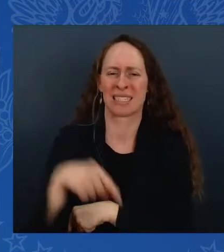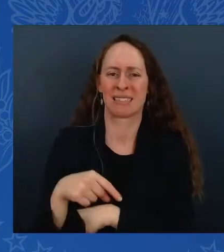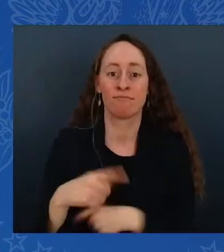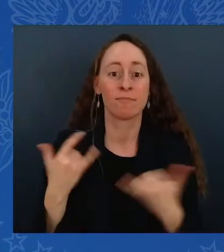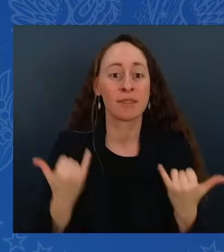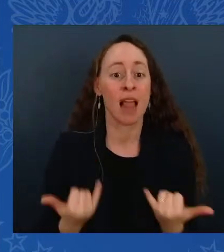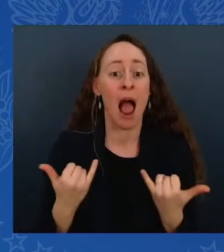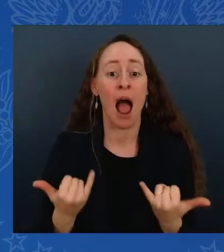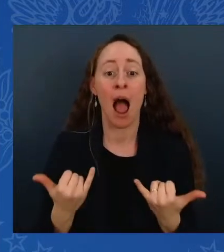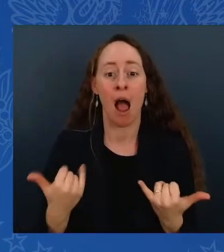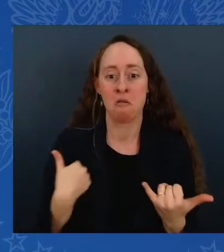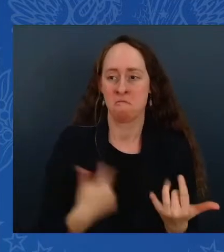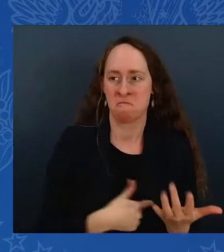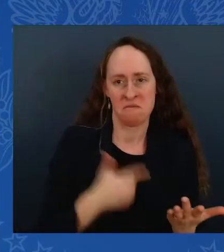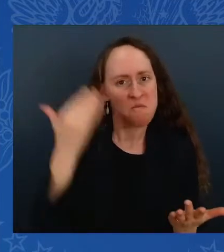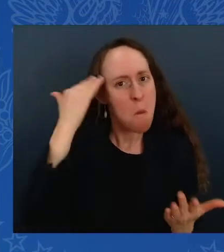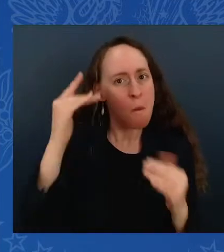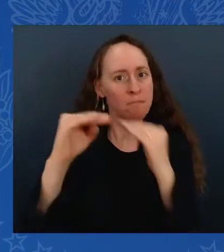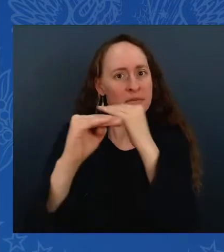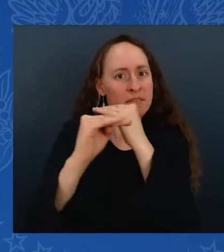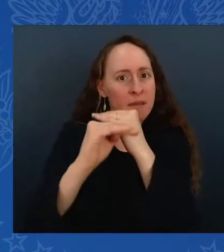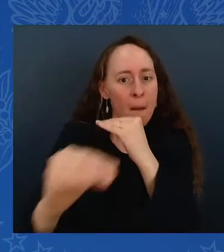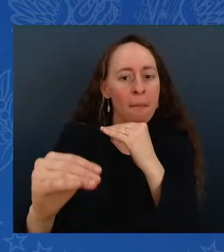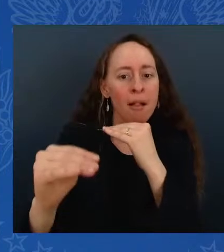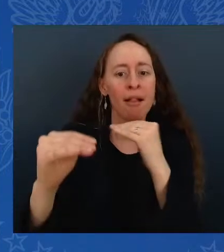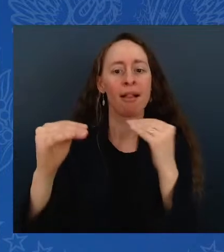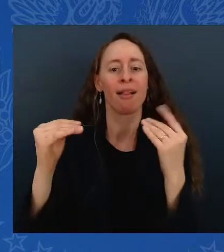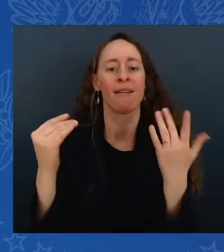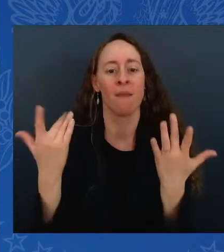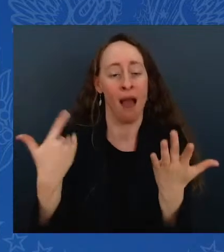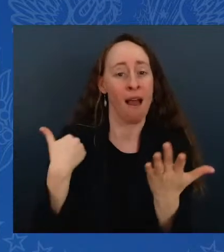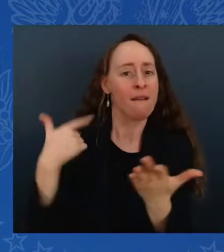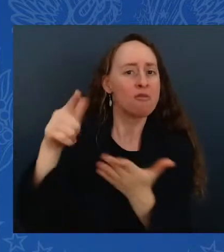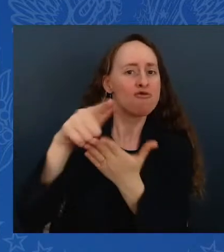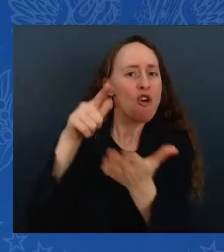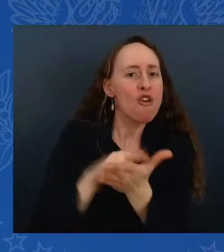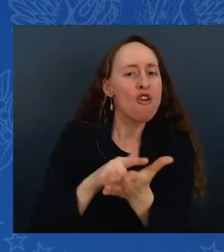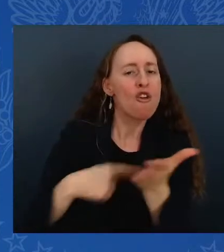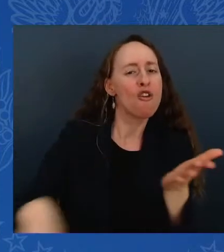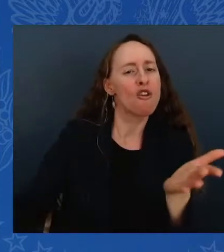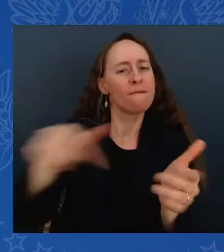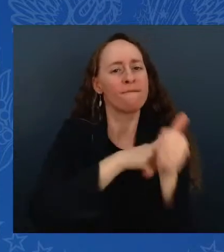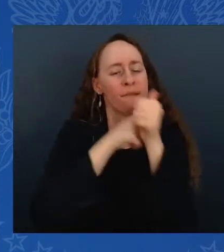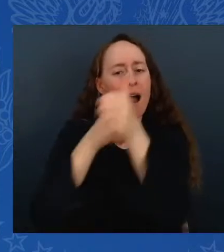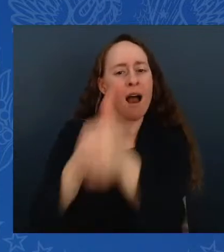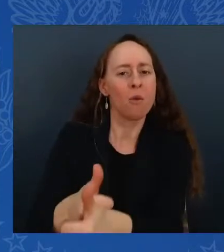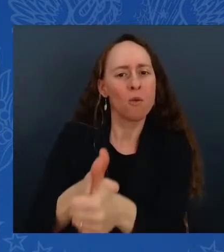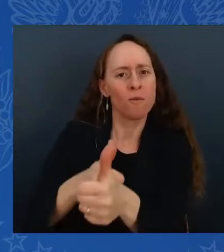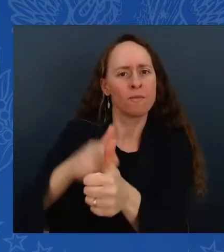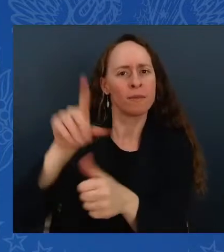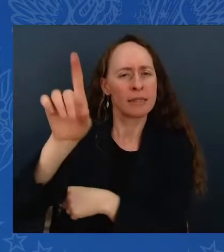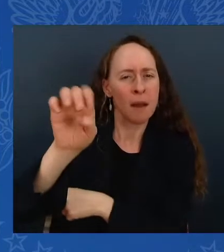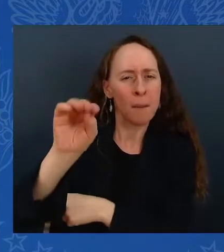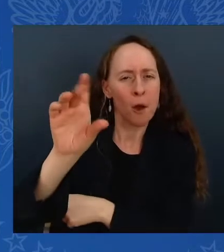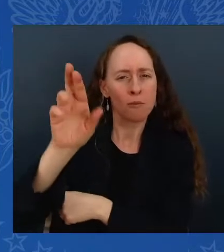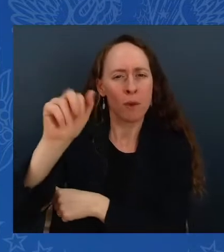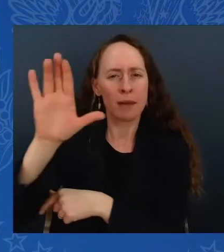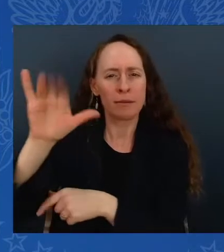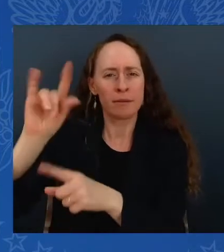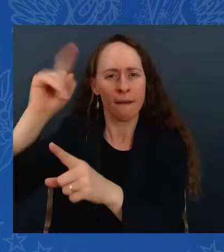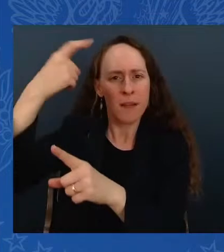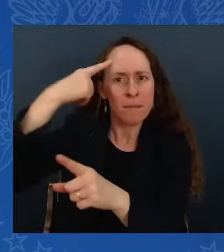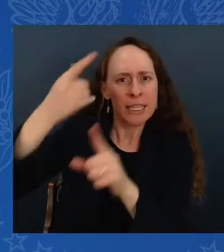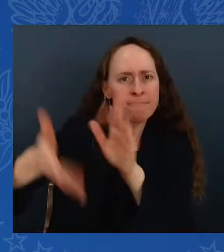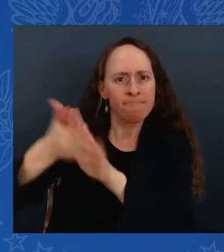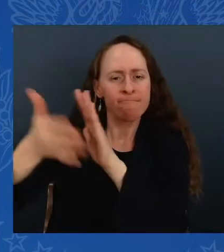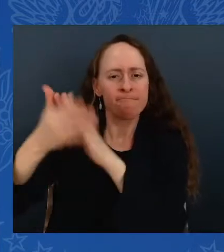of law. Our democracy is unparalleled. I know I talk a lot about democracy from the first time I ran, but it's really